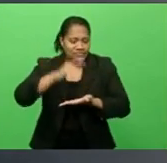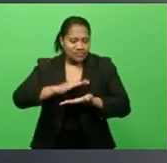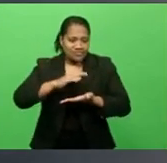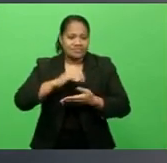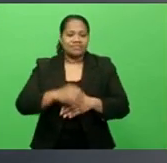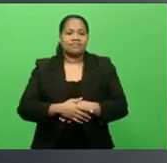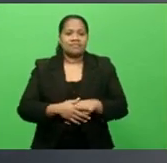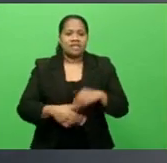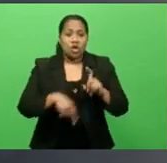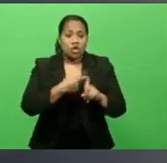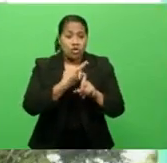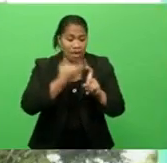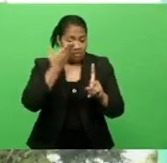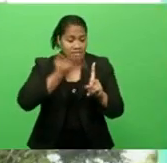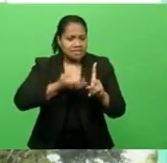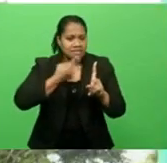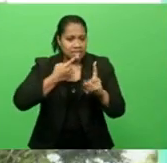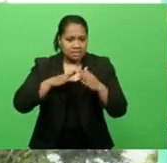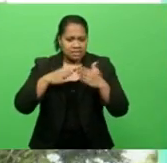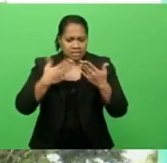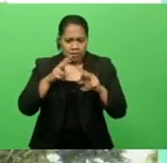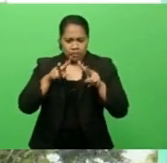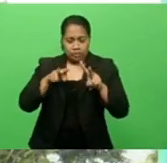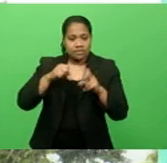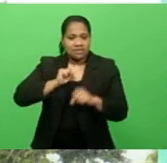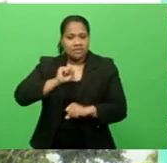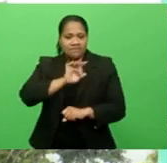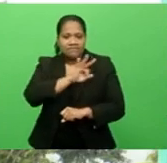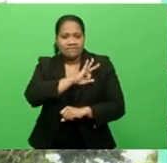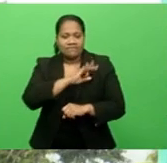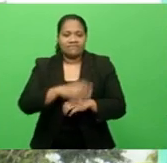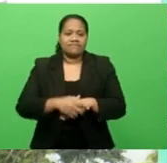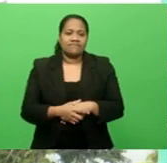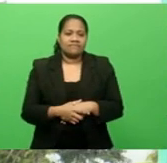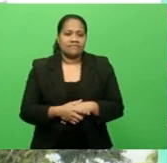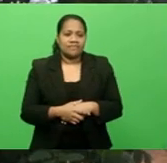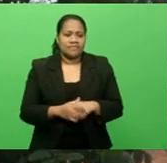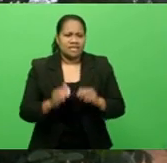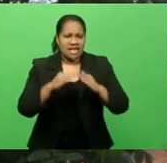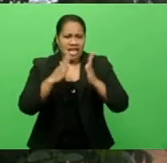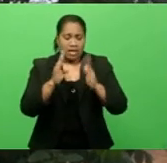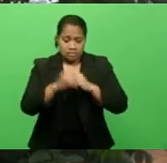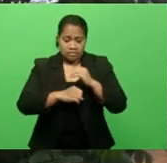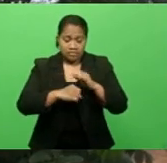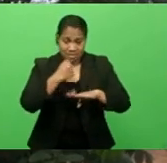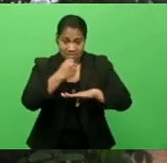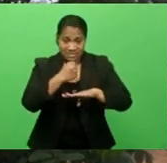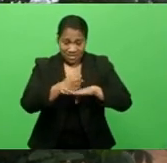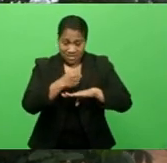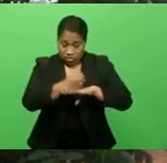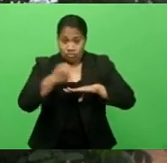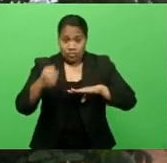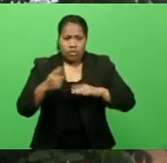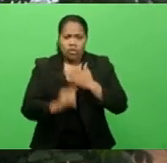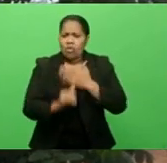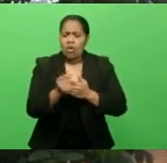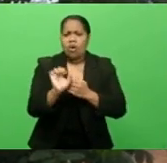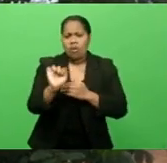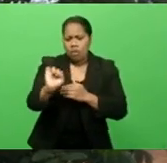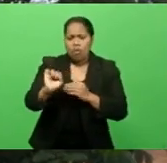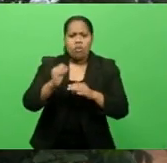are also looking at staffing. Housing Authority, the only job is to do the subdivision of